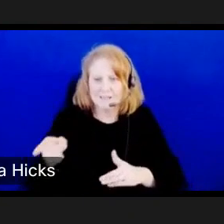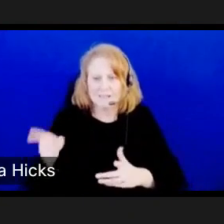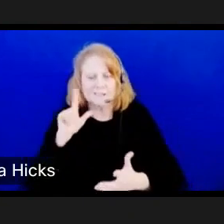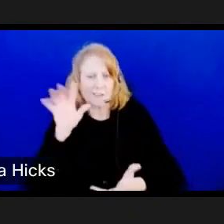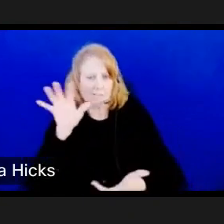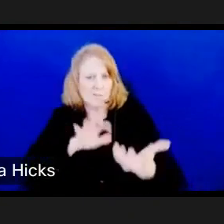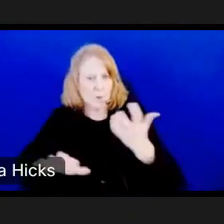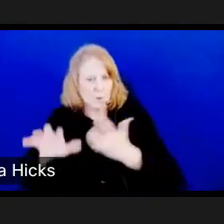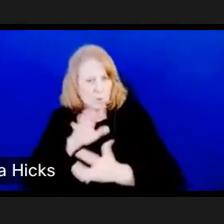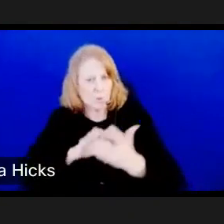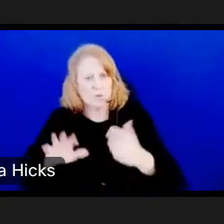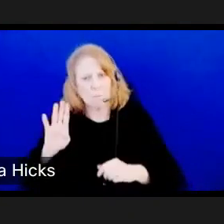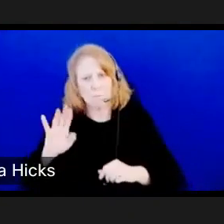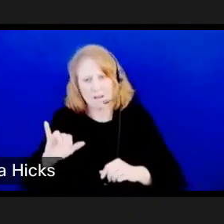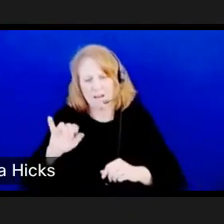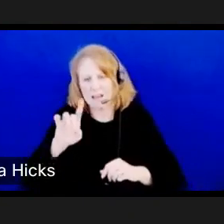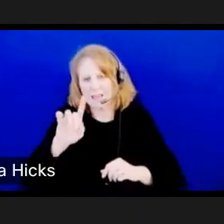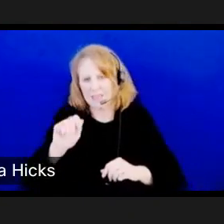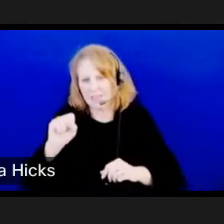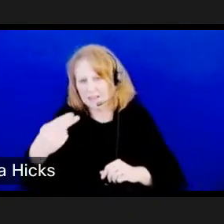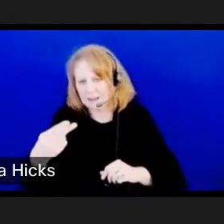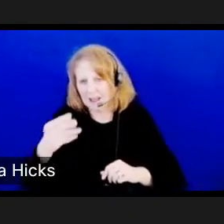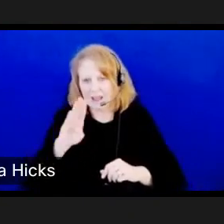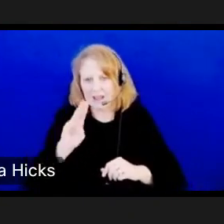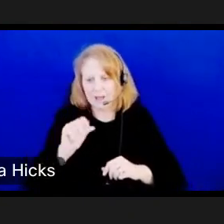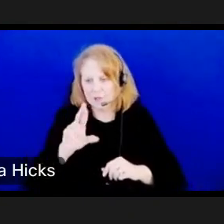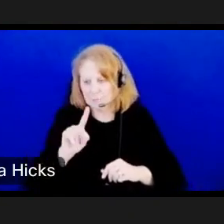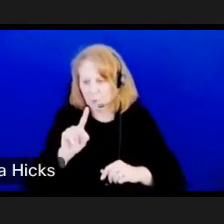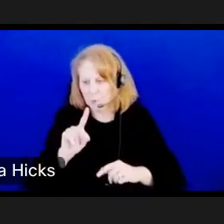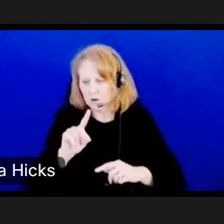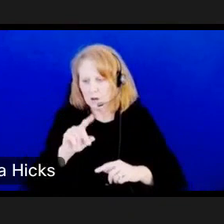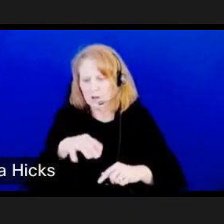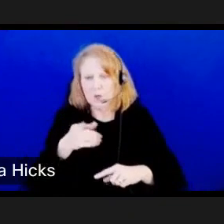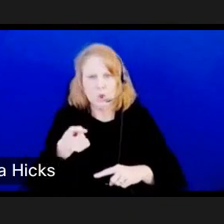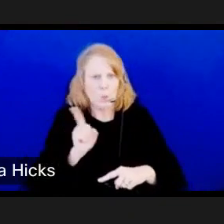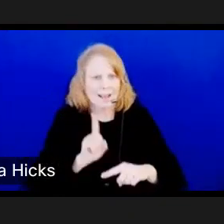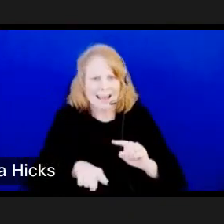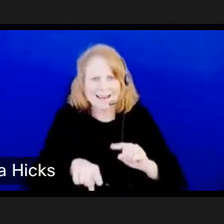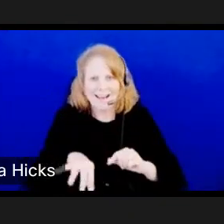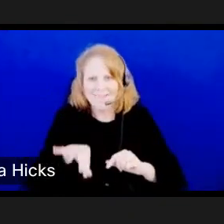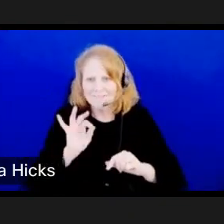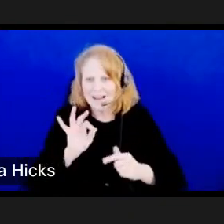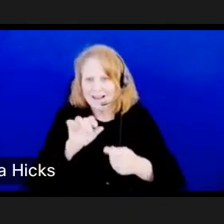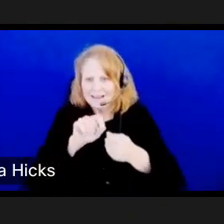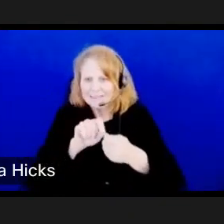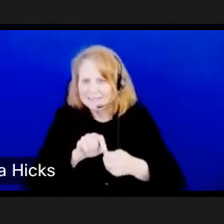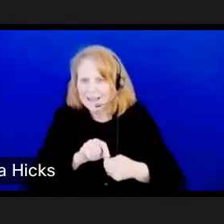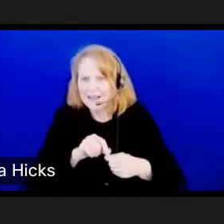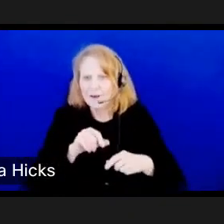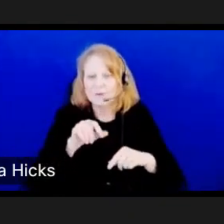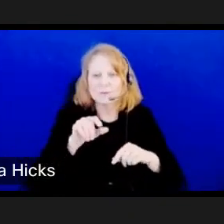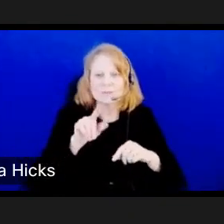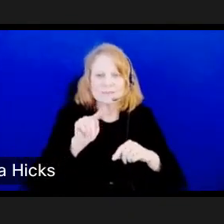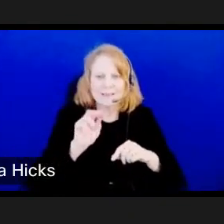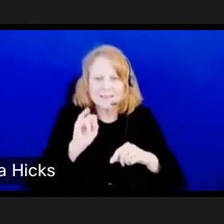dashboard, as am I. You cannot find details on the TSI. You've got to